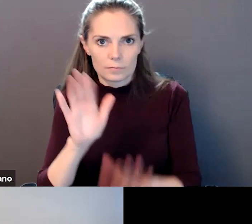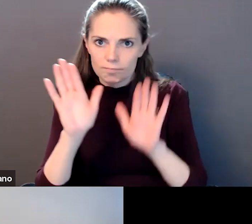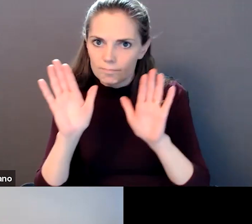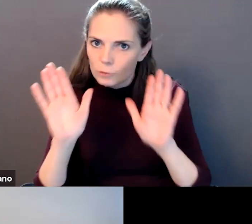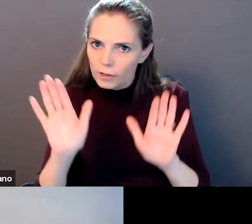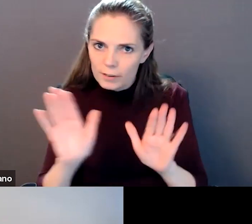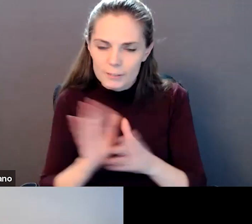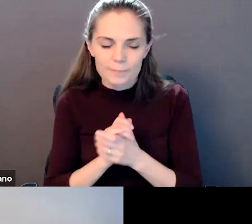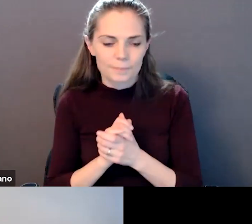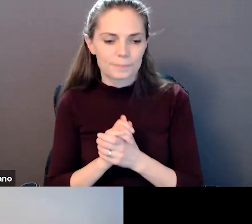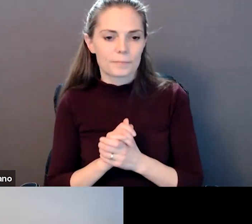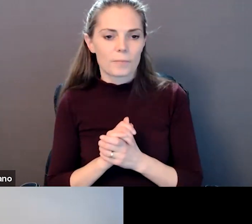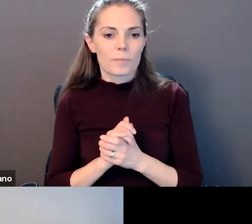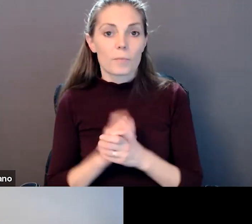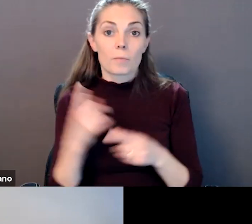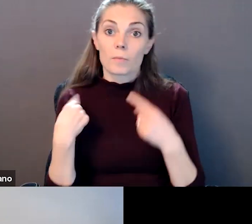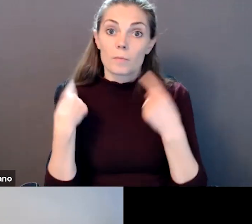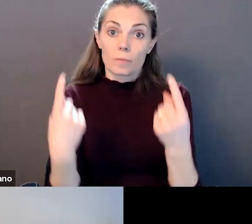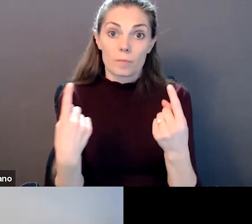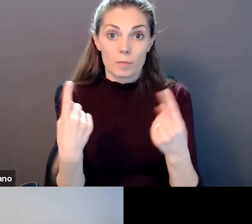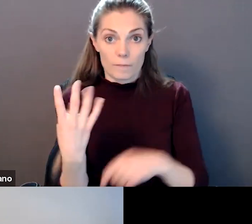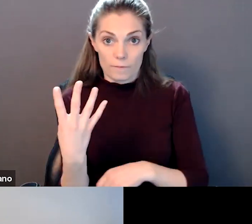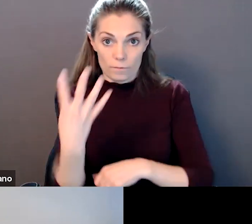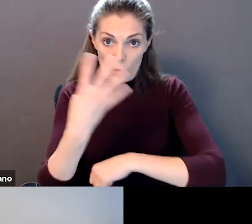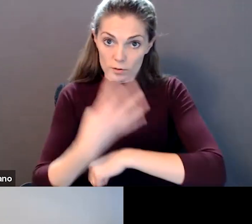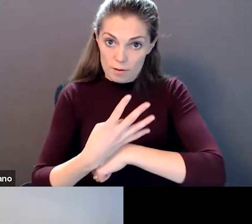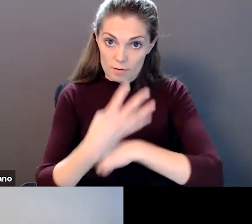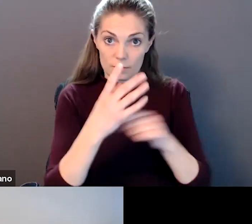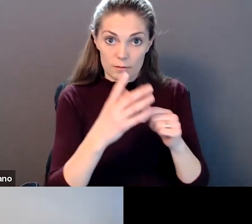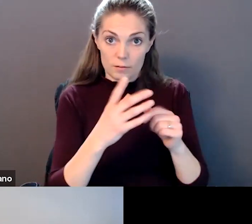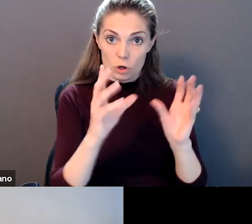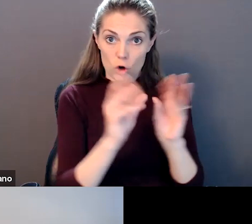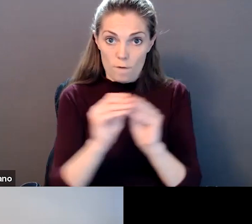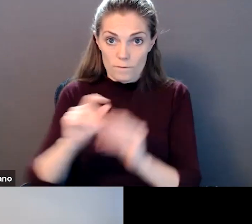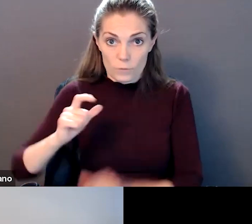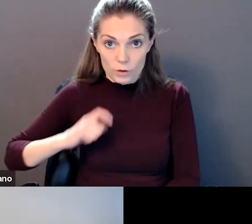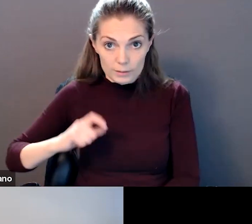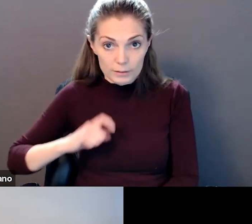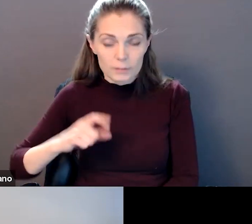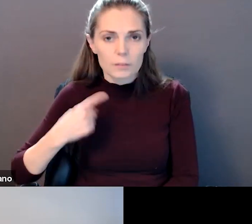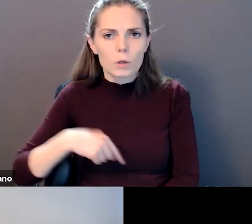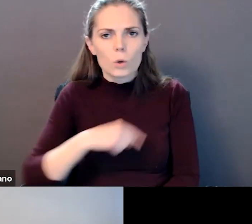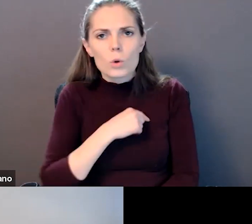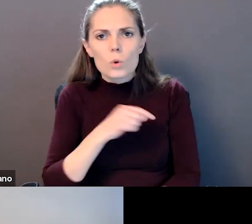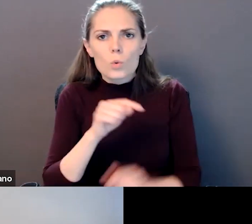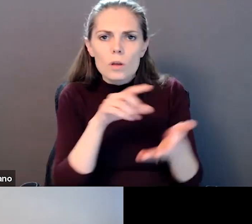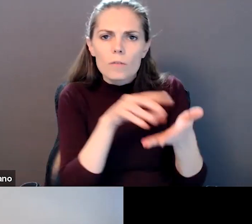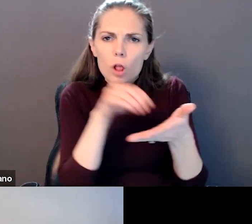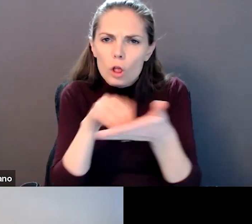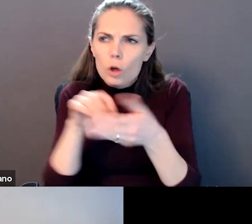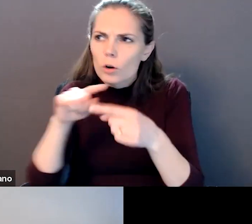the conference, we have explored the characteristics of inclusion